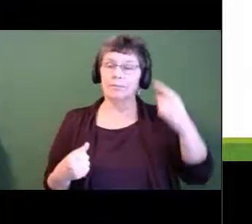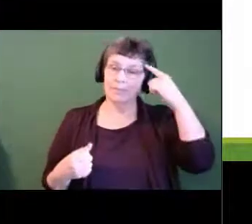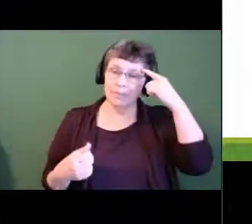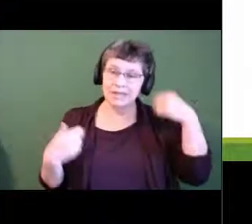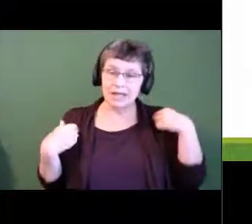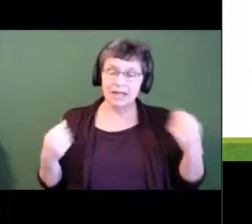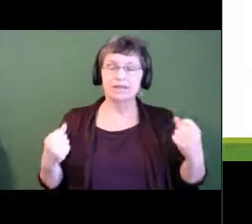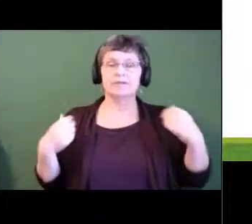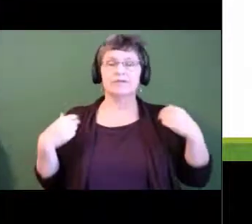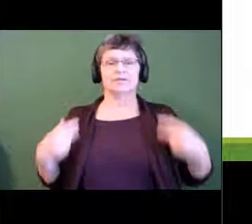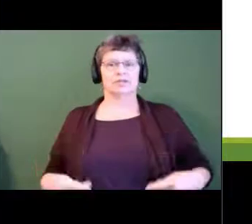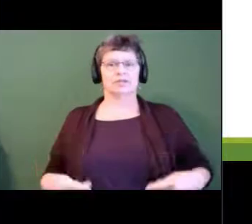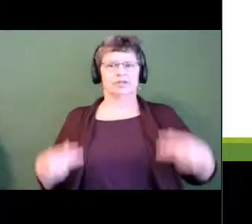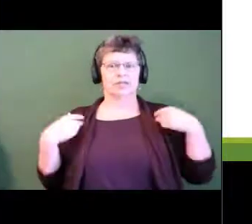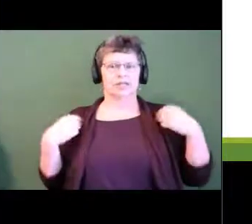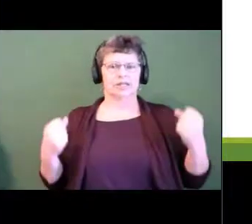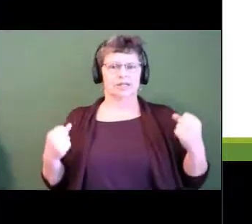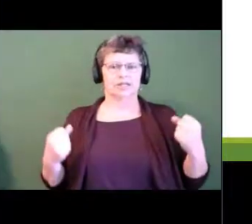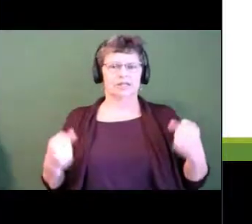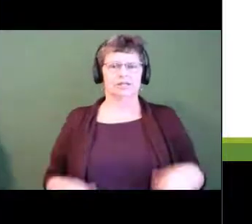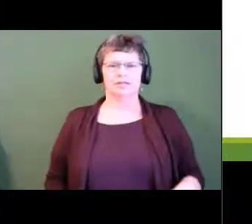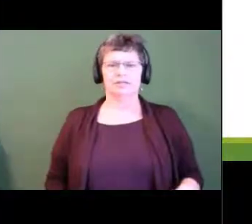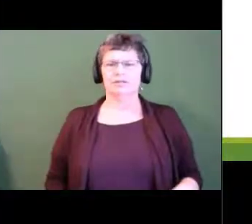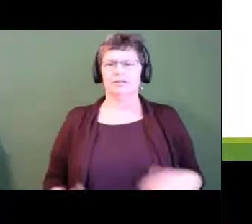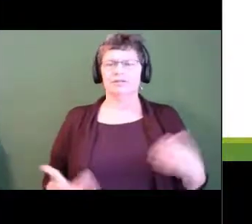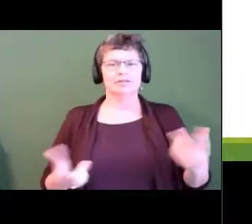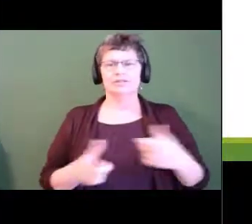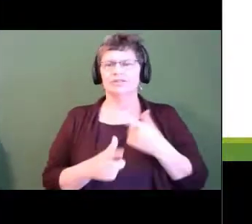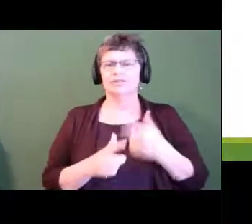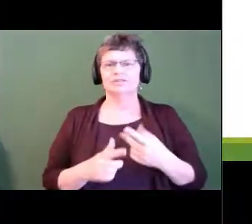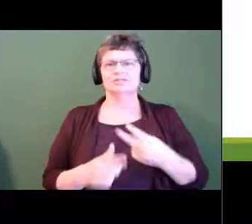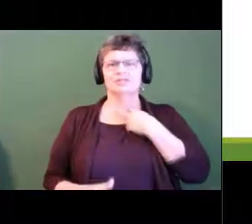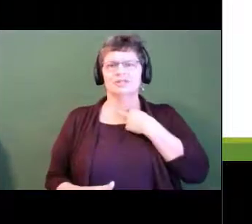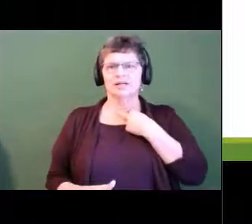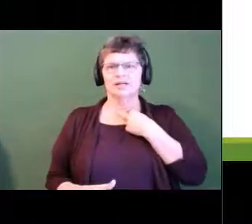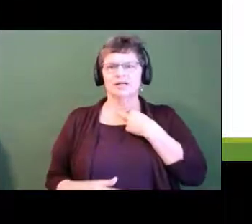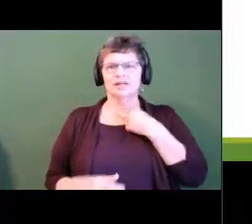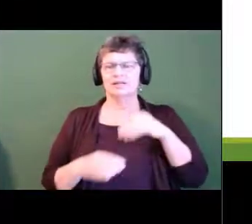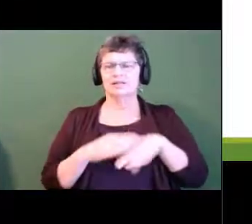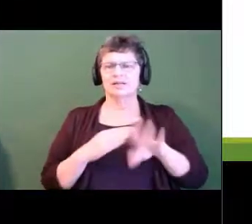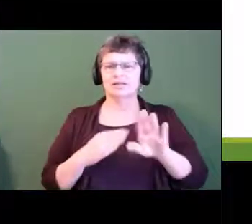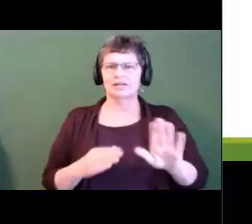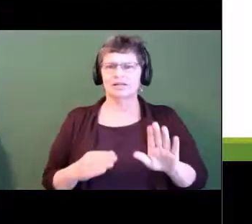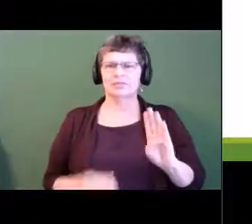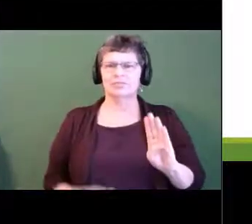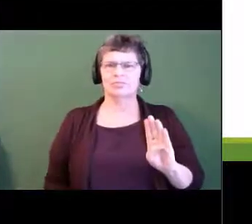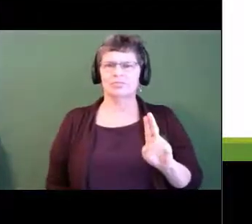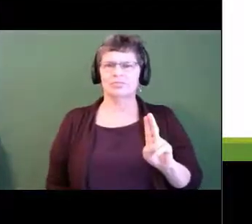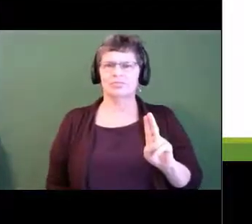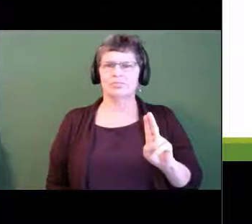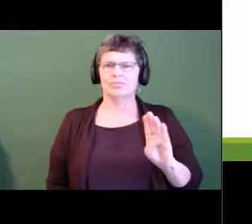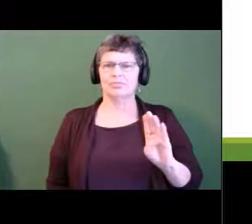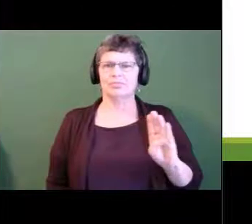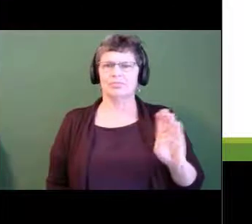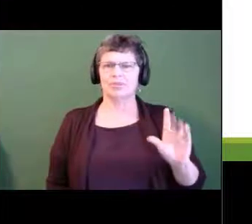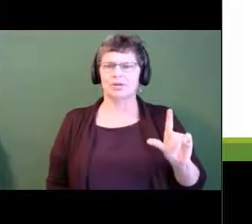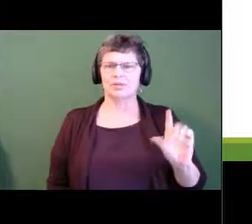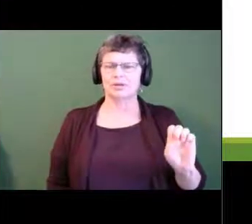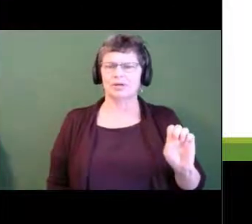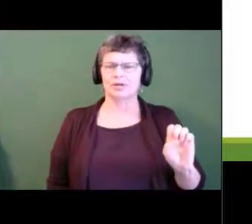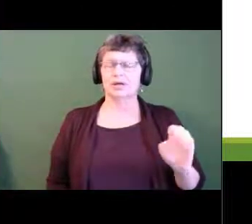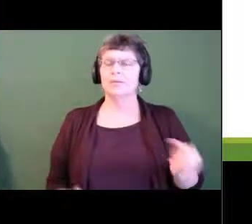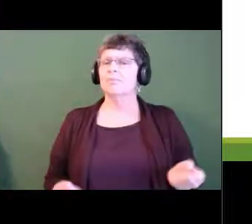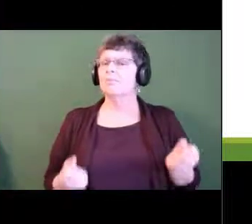else that you can talk to or actually see face to face. Thinking about long-term care, many of those people haven't seen a